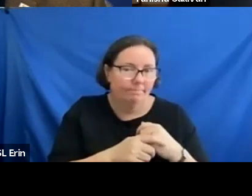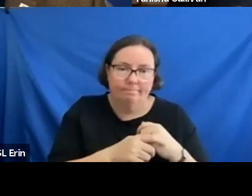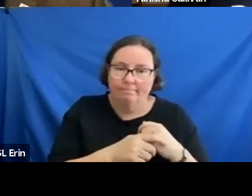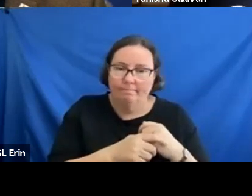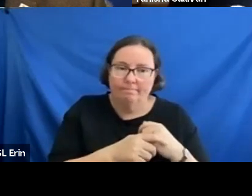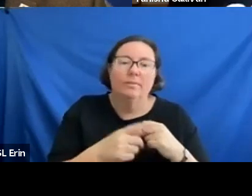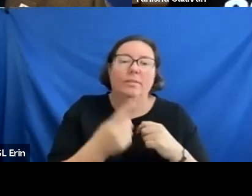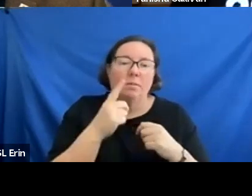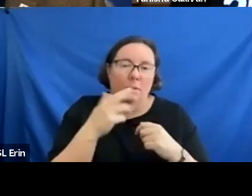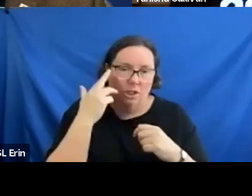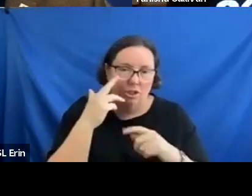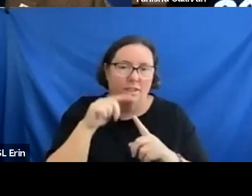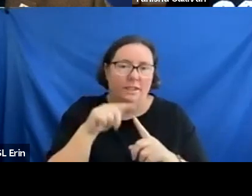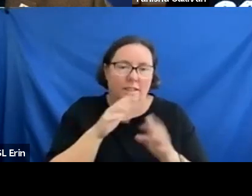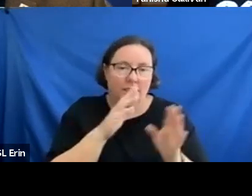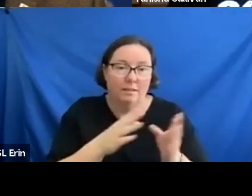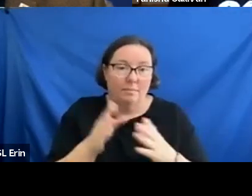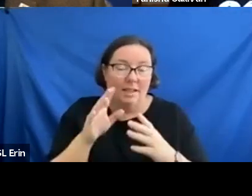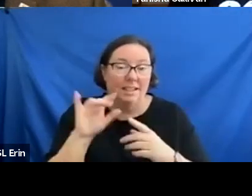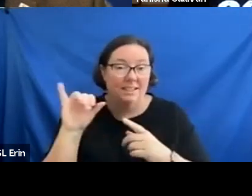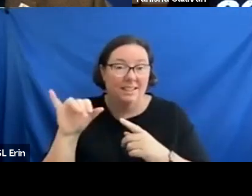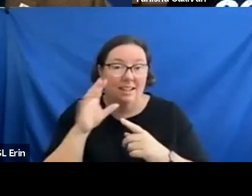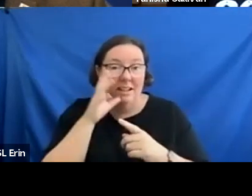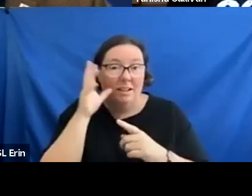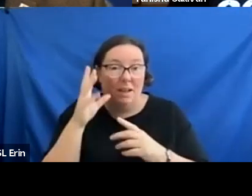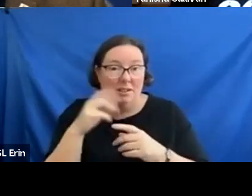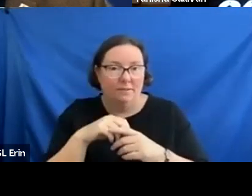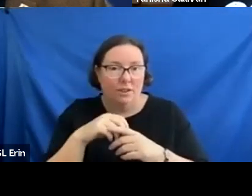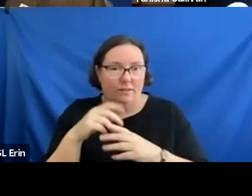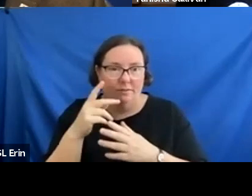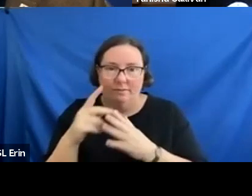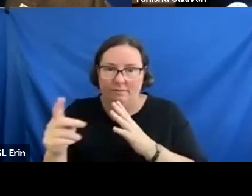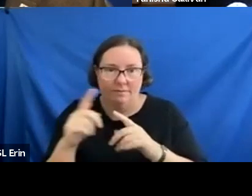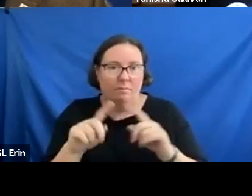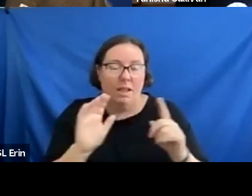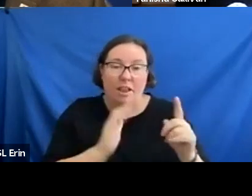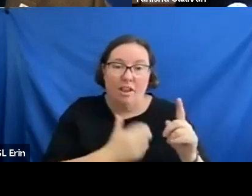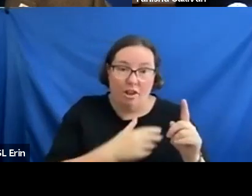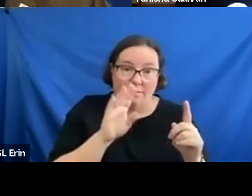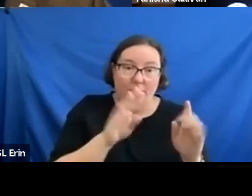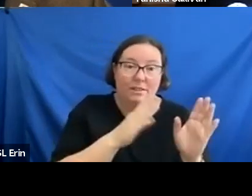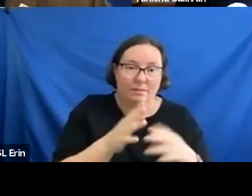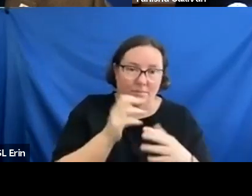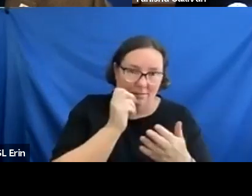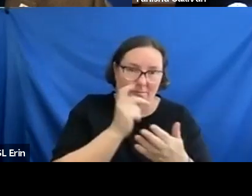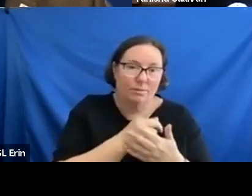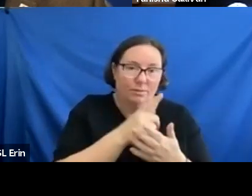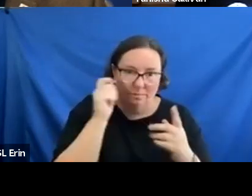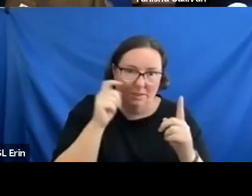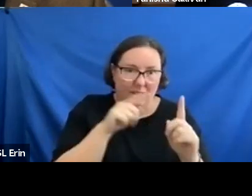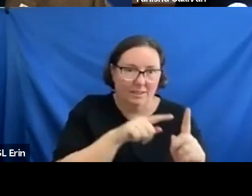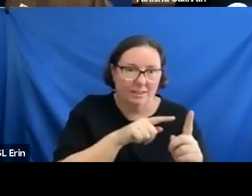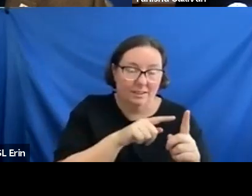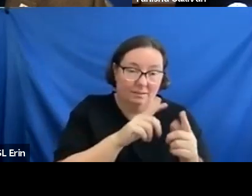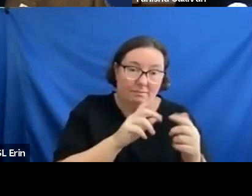reasons why the plans in Parents Involved defeated, but the plan that we have in Boston was approved not just